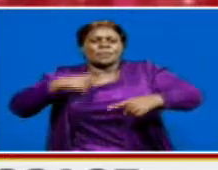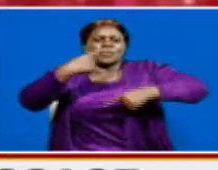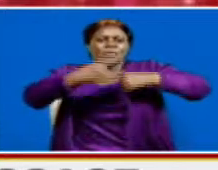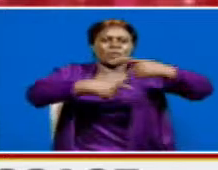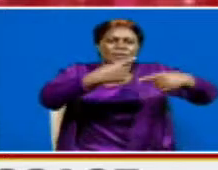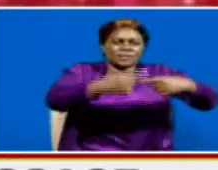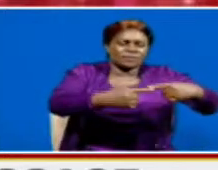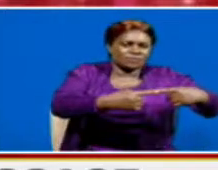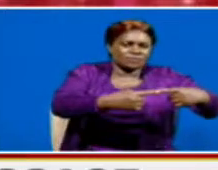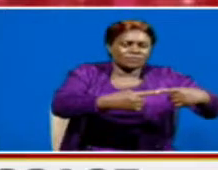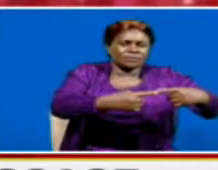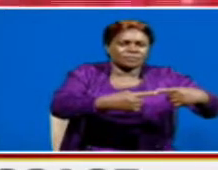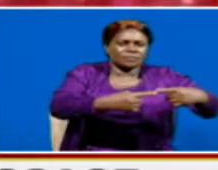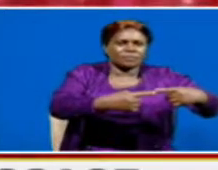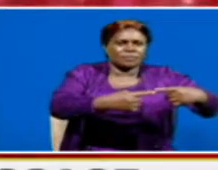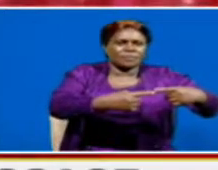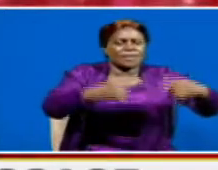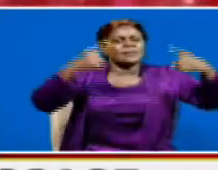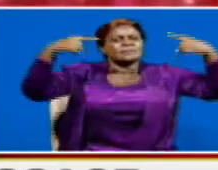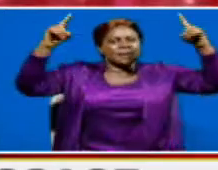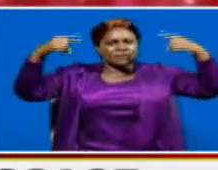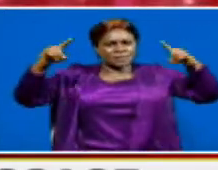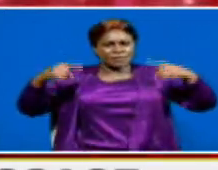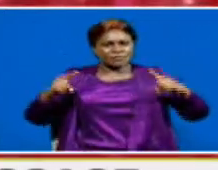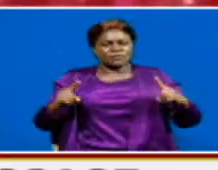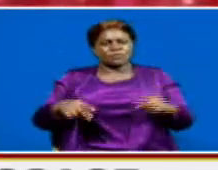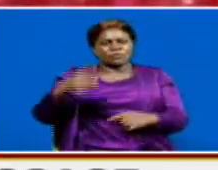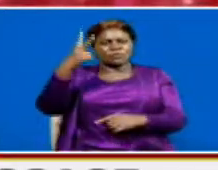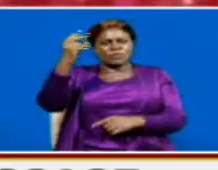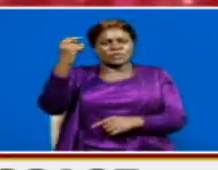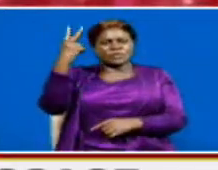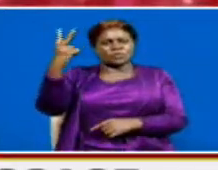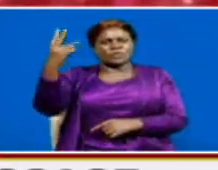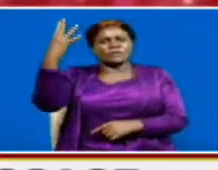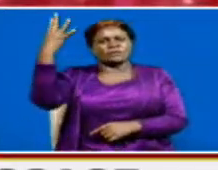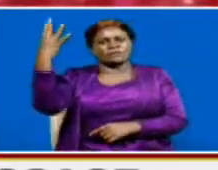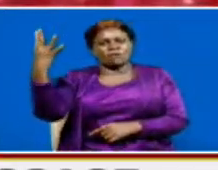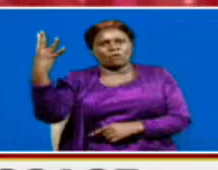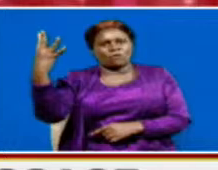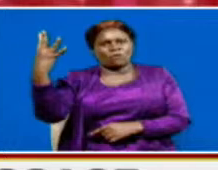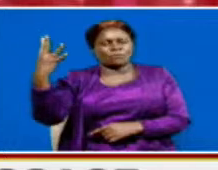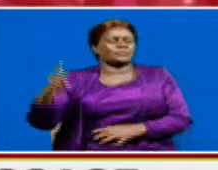progressive, and successful 2024.